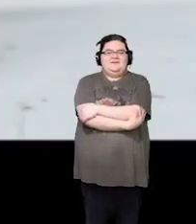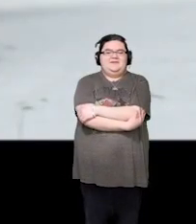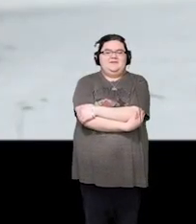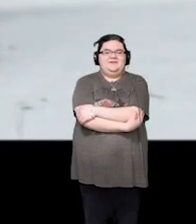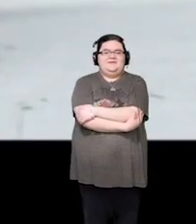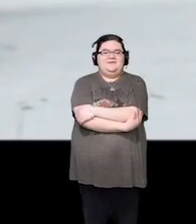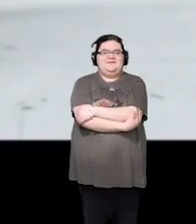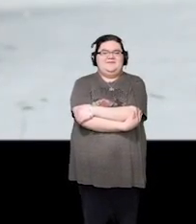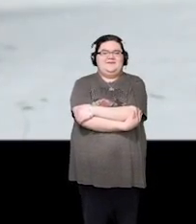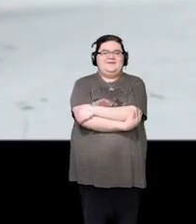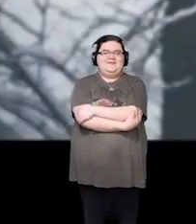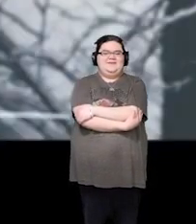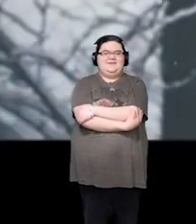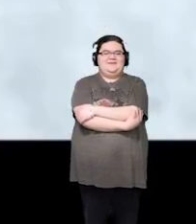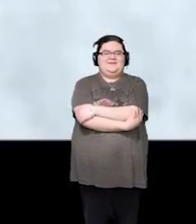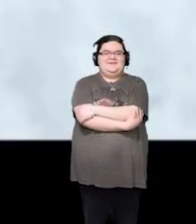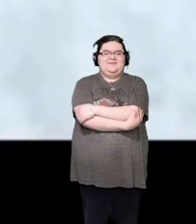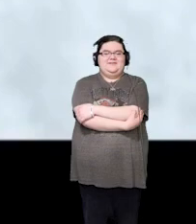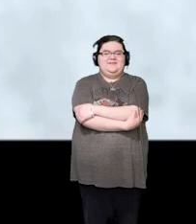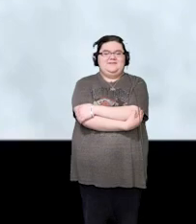His glasses.